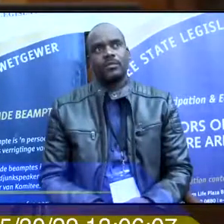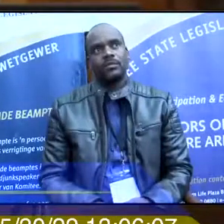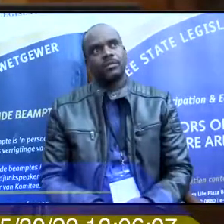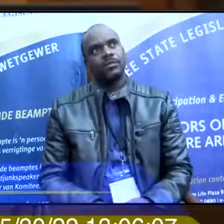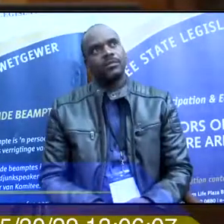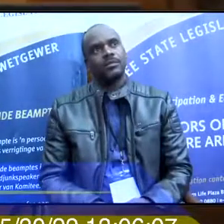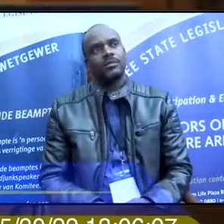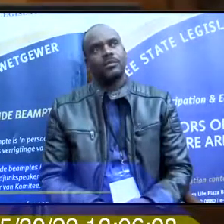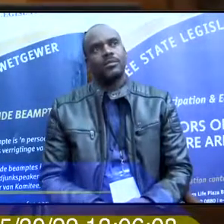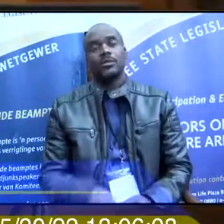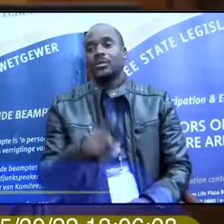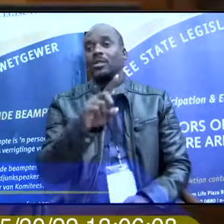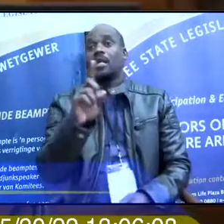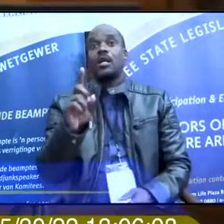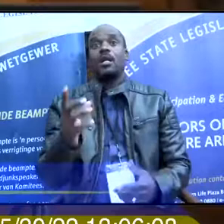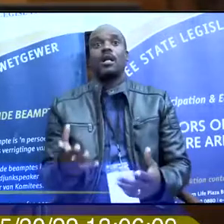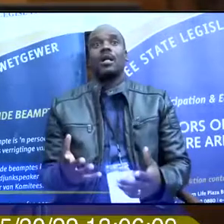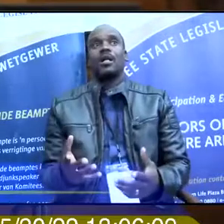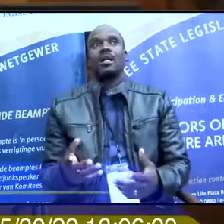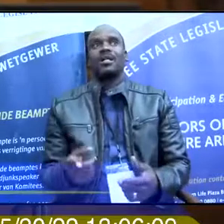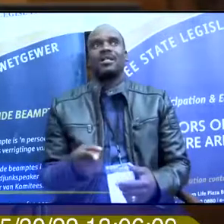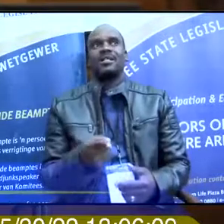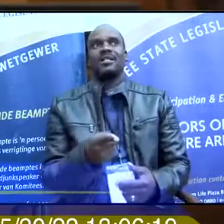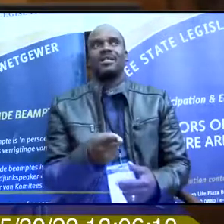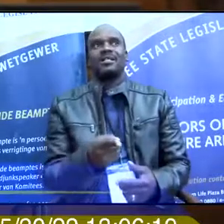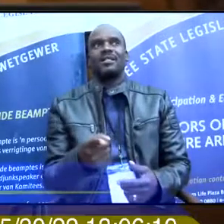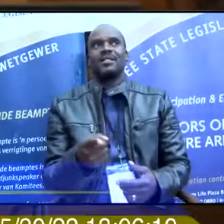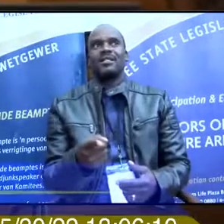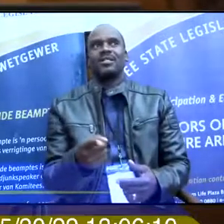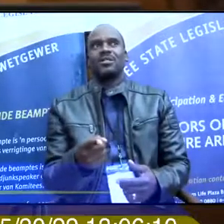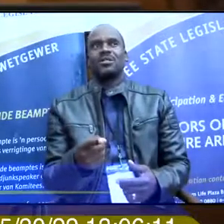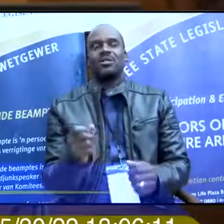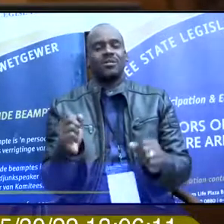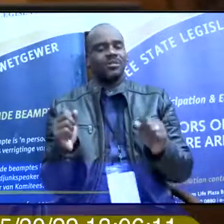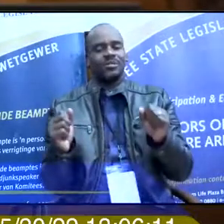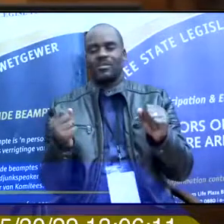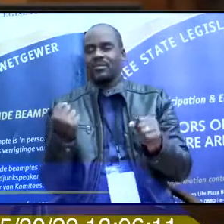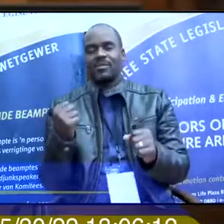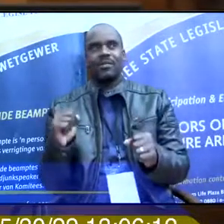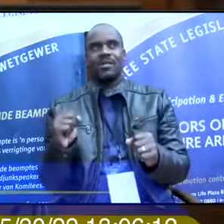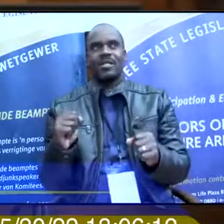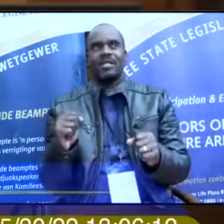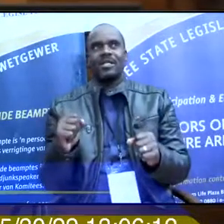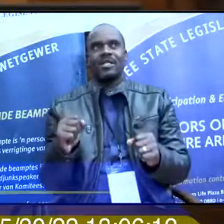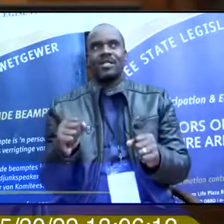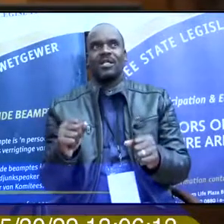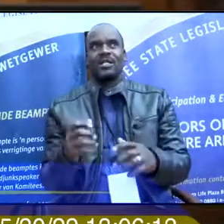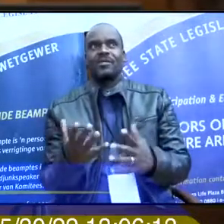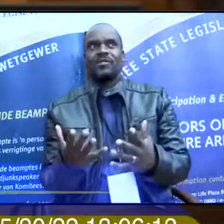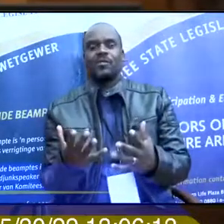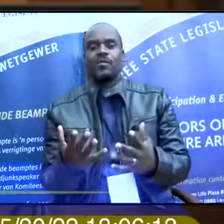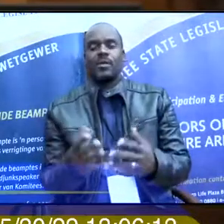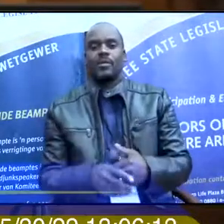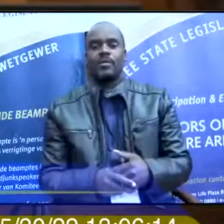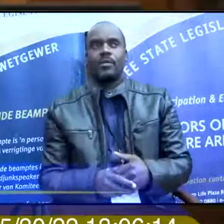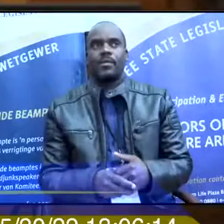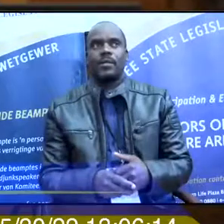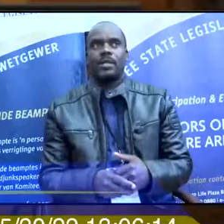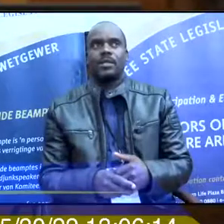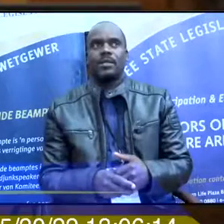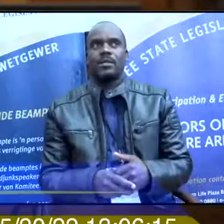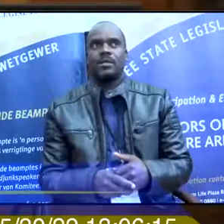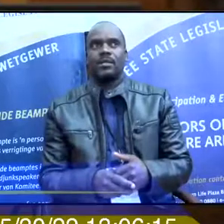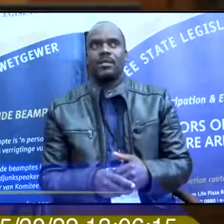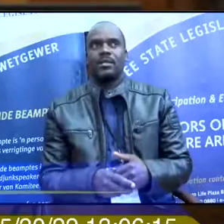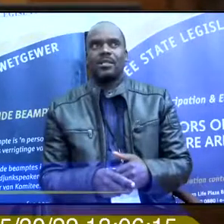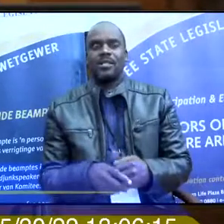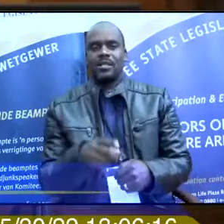delegates the country's economy wasn't in great shape before corvette 19. we must admit that there